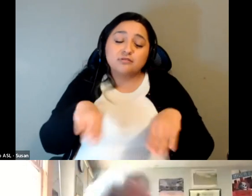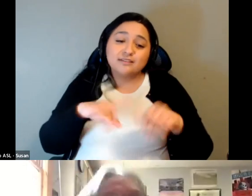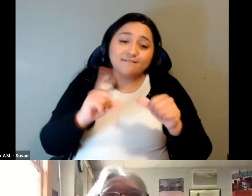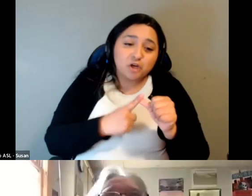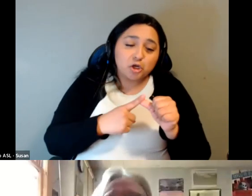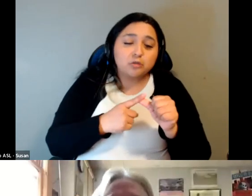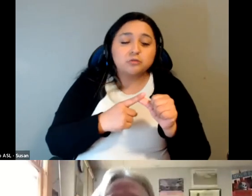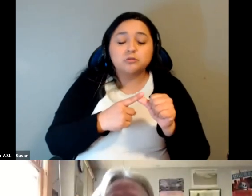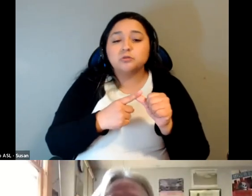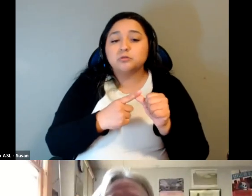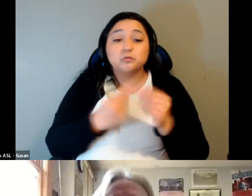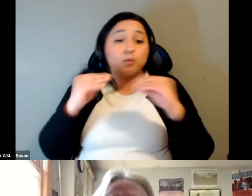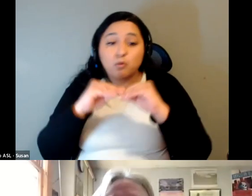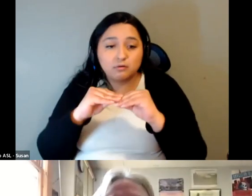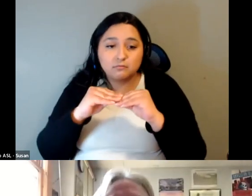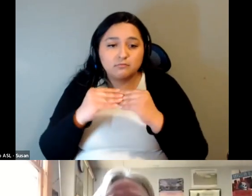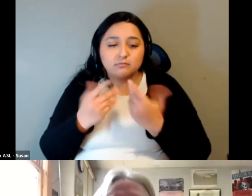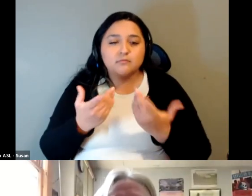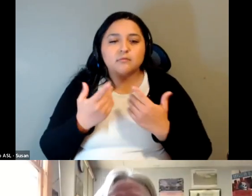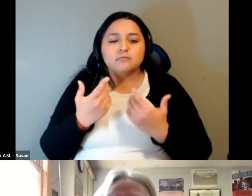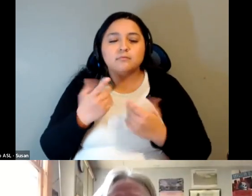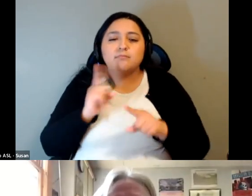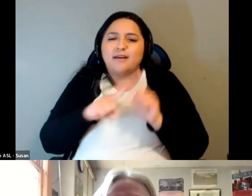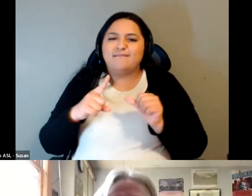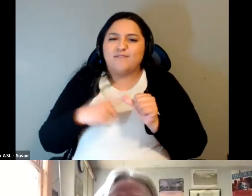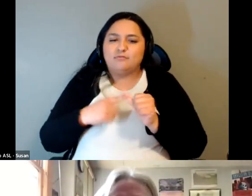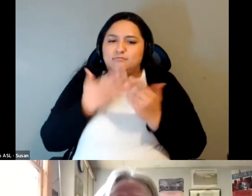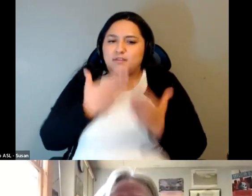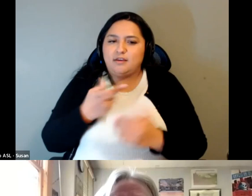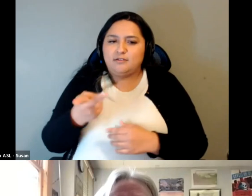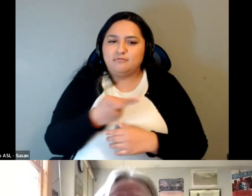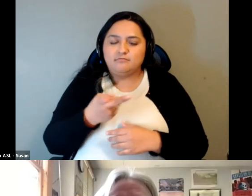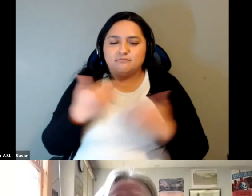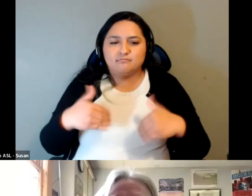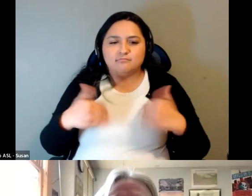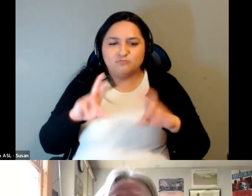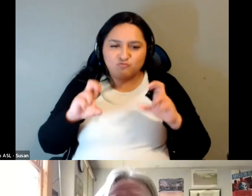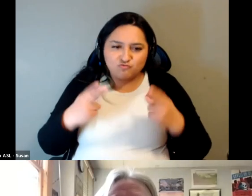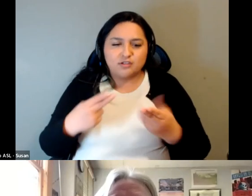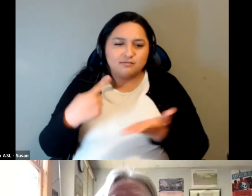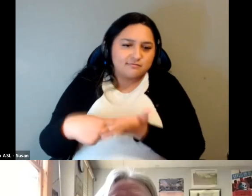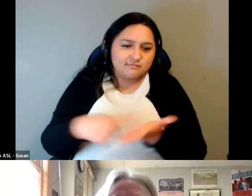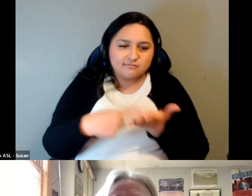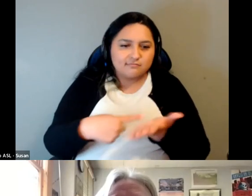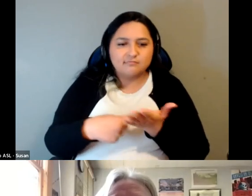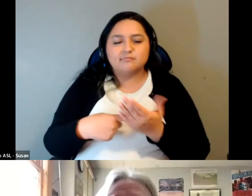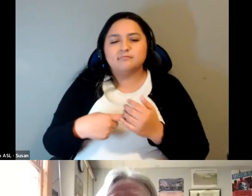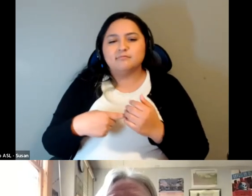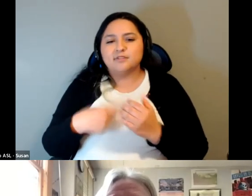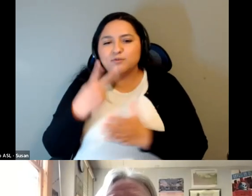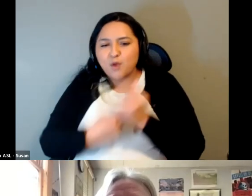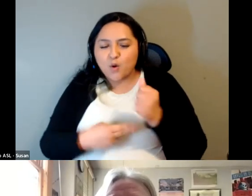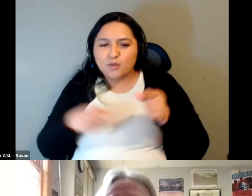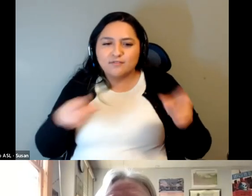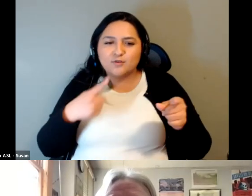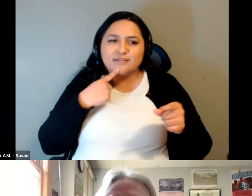do that, I wanna thank you both for a really rich discussion. You both said you wanted some contradictions and some challenges.